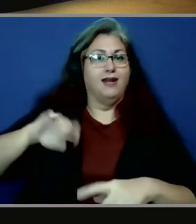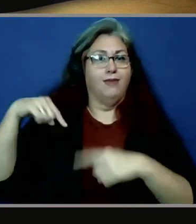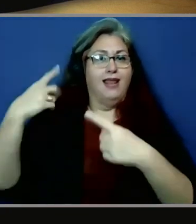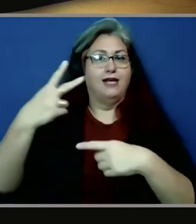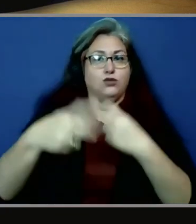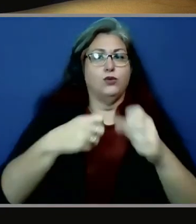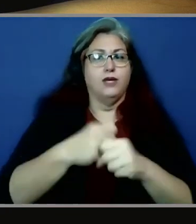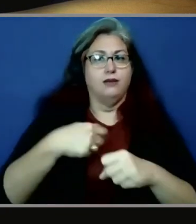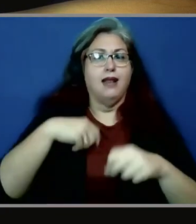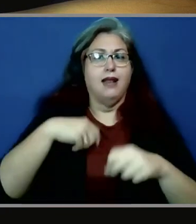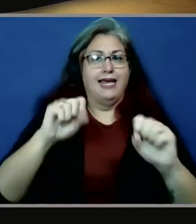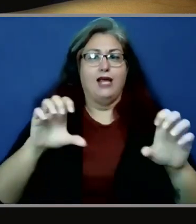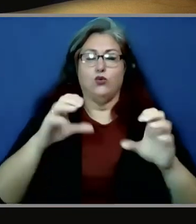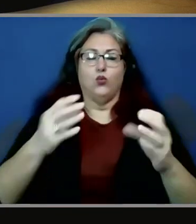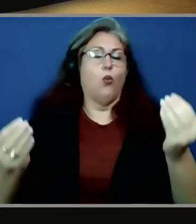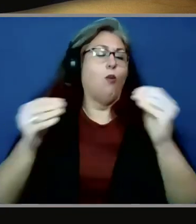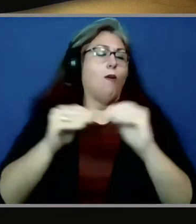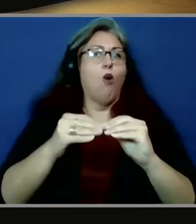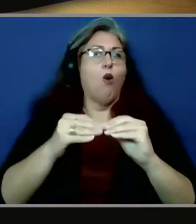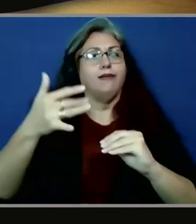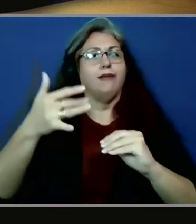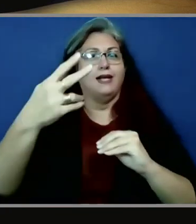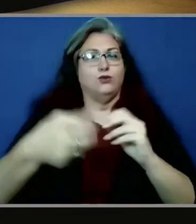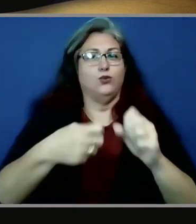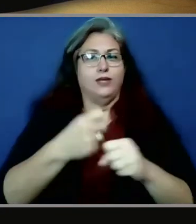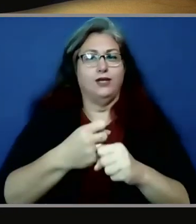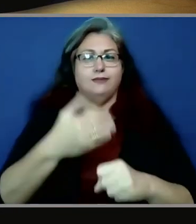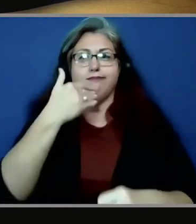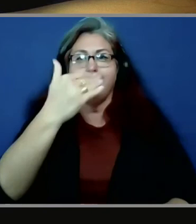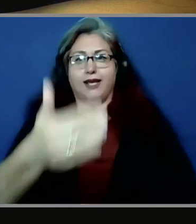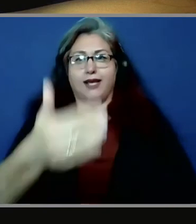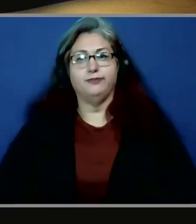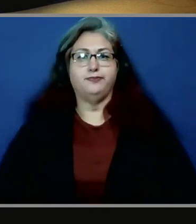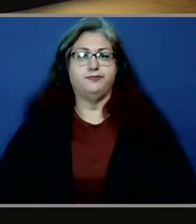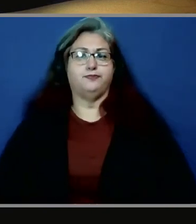know that I can do so much more in the coming two. Mahalo.